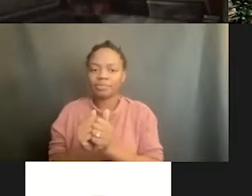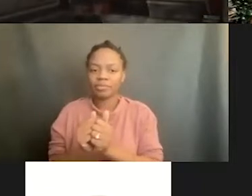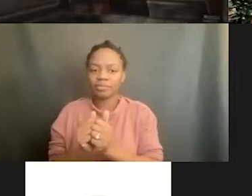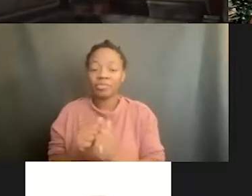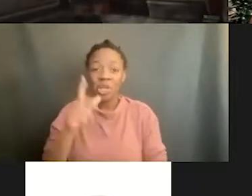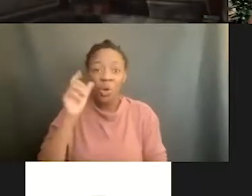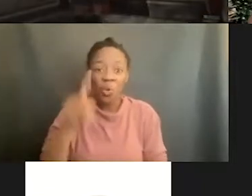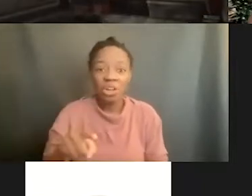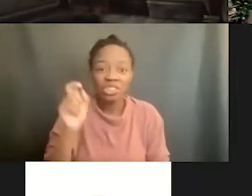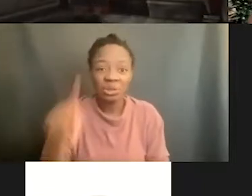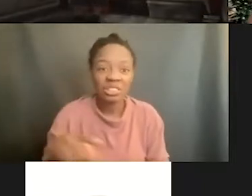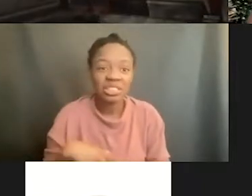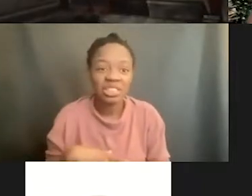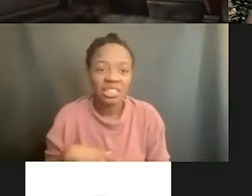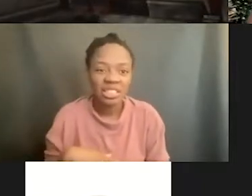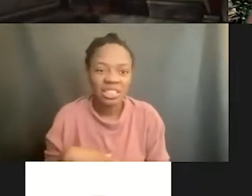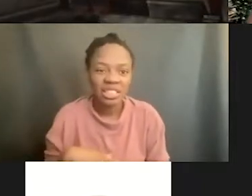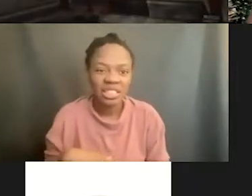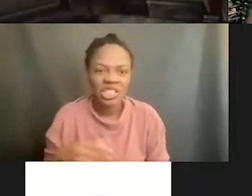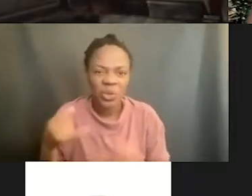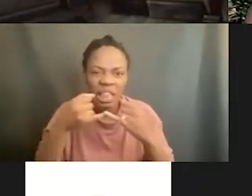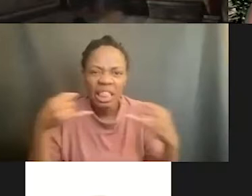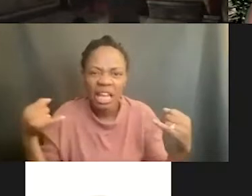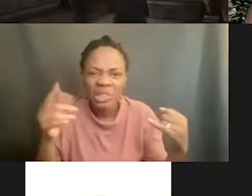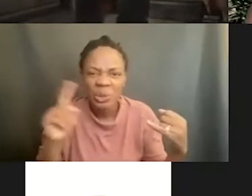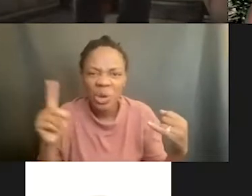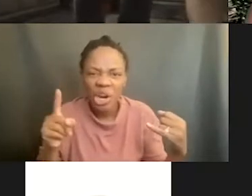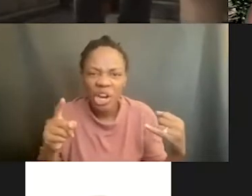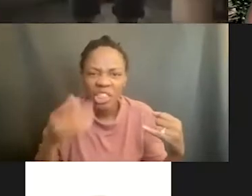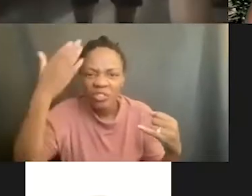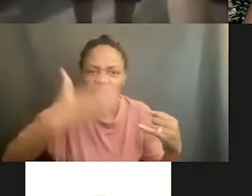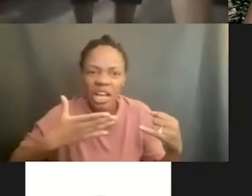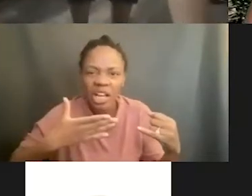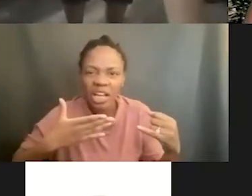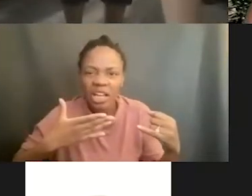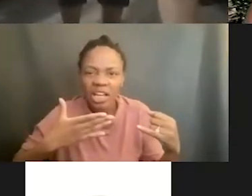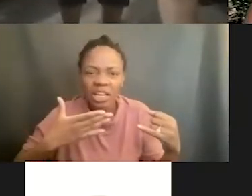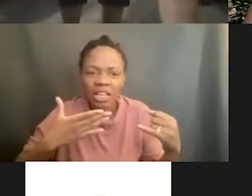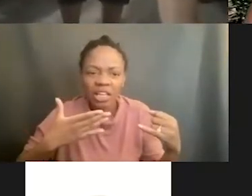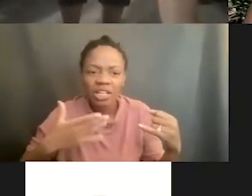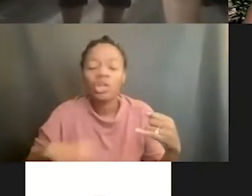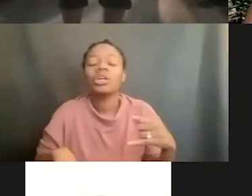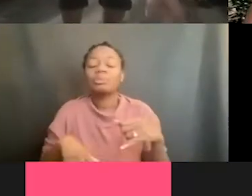Question. Yes. The line is in the front, so your foot goes. So the line